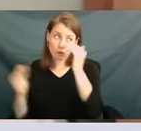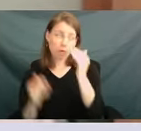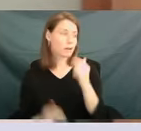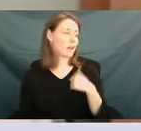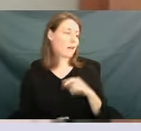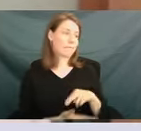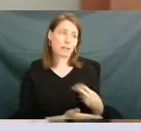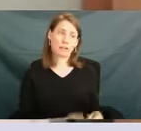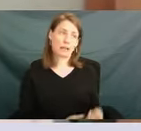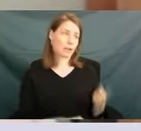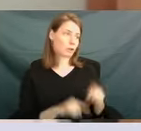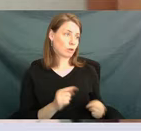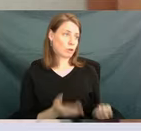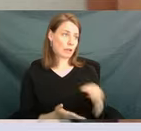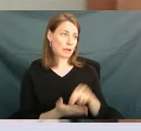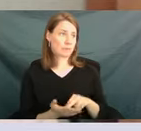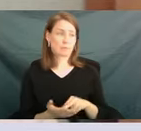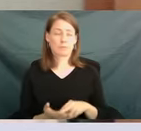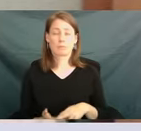happened after?